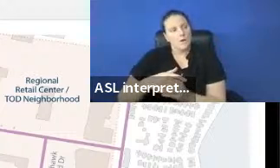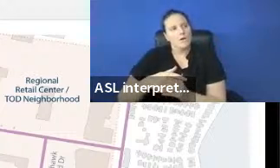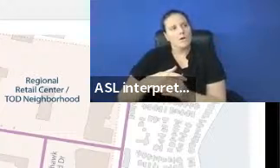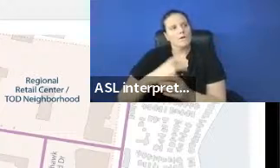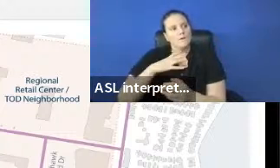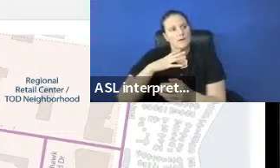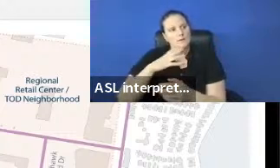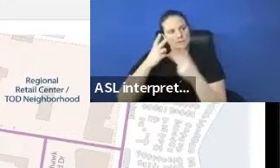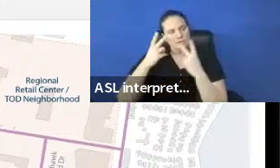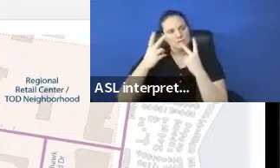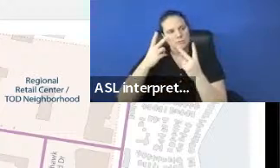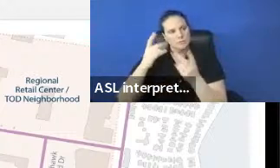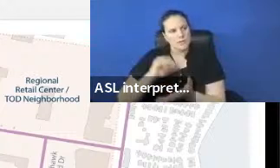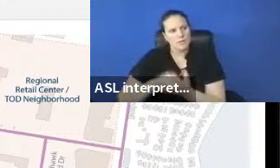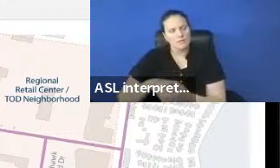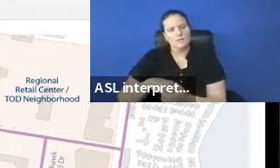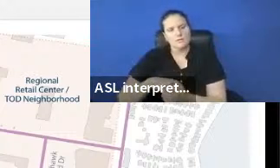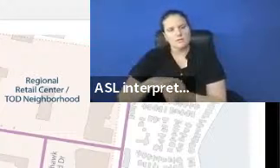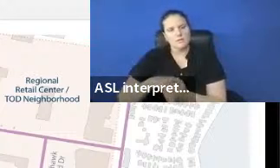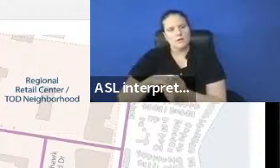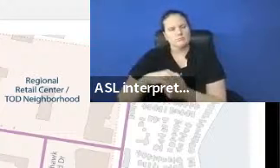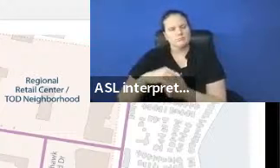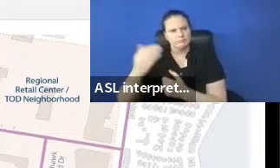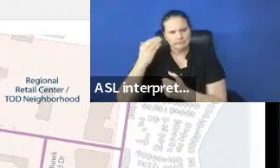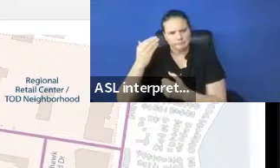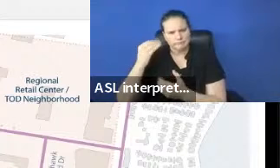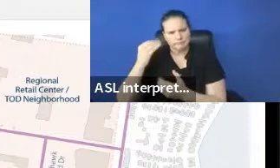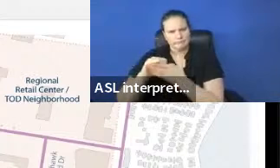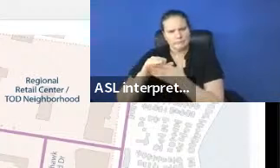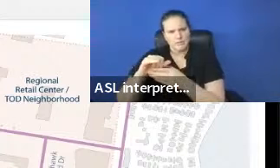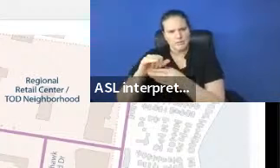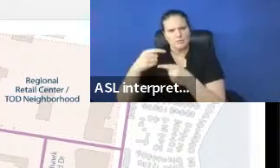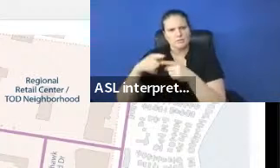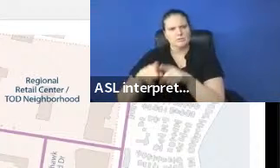and I'm very familiar with those intersections.